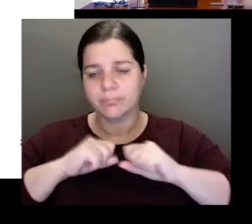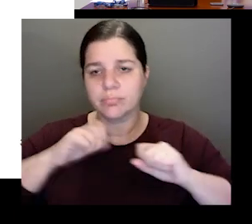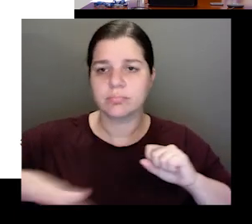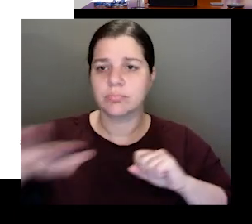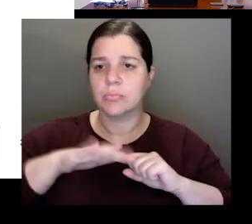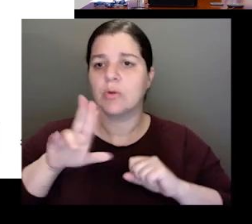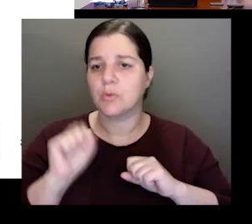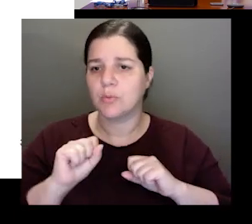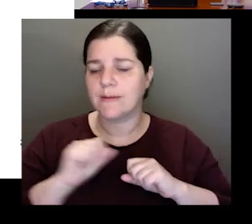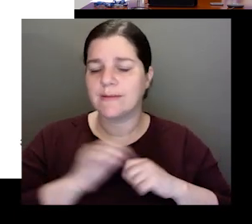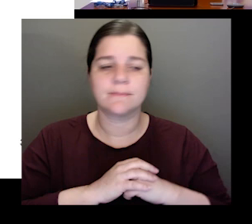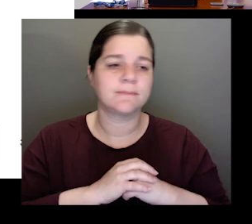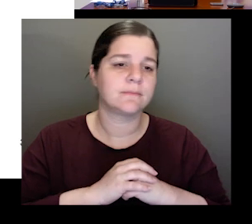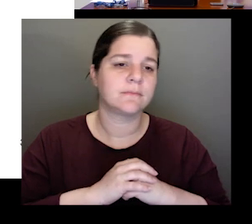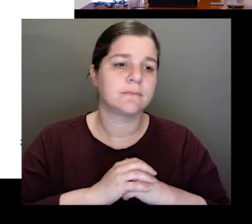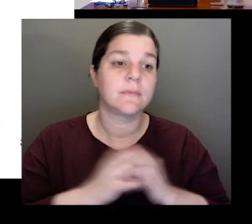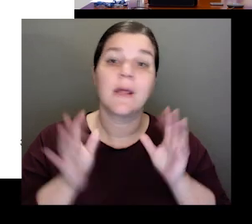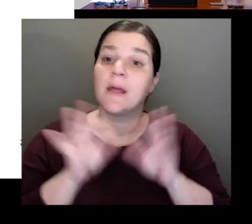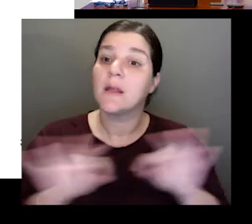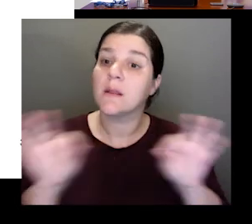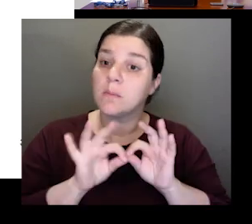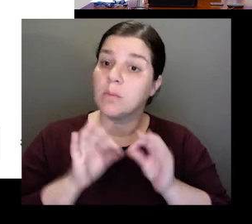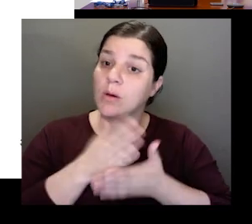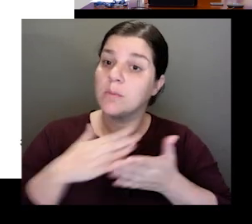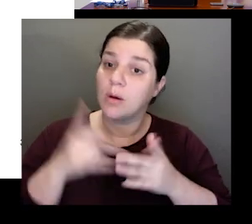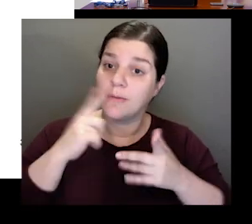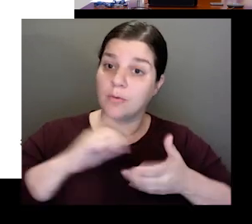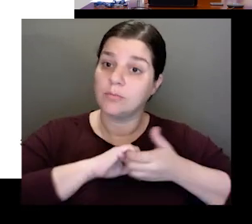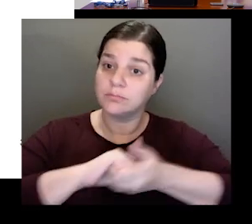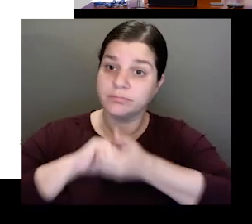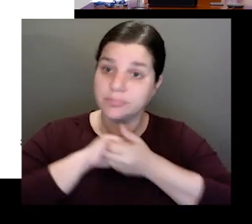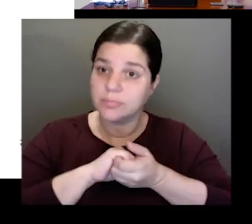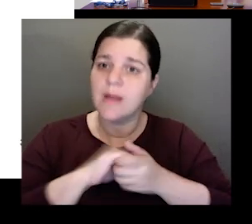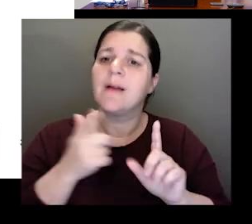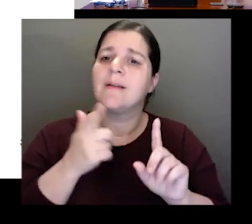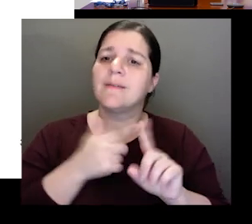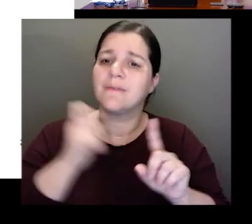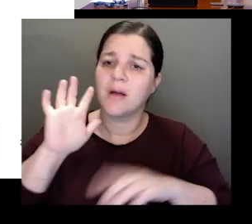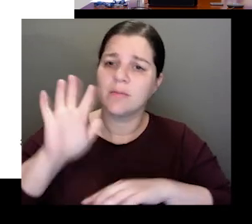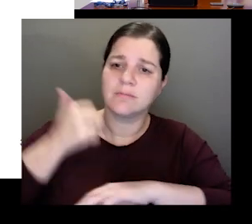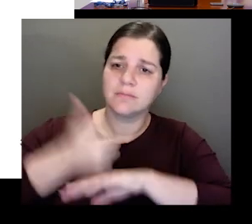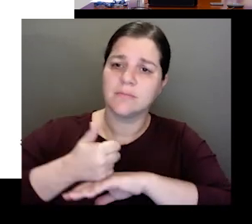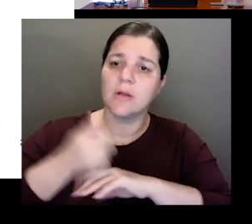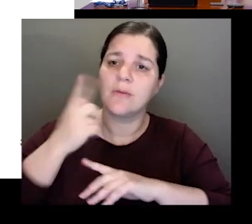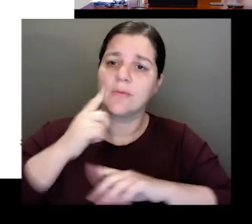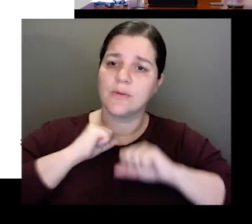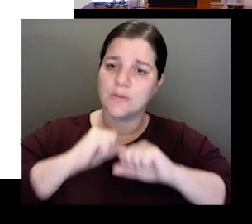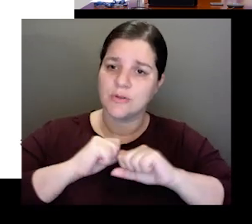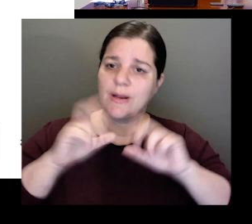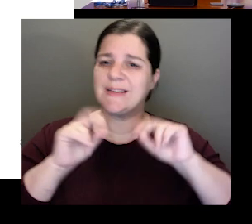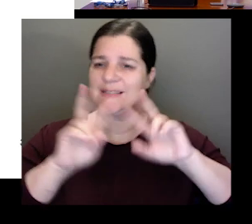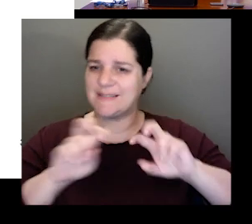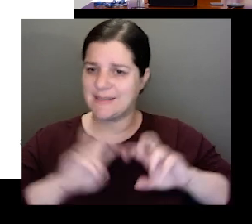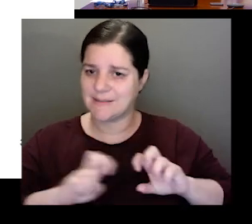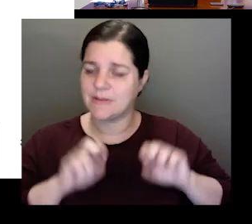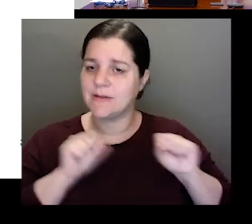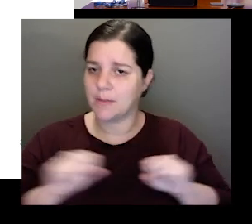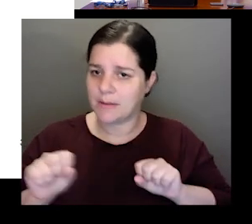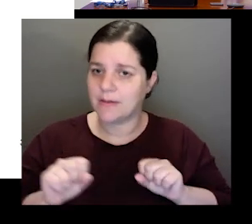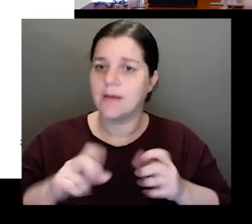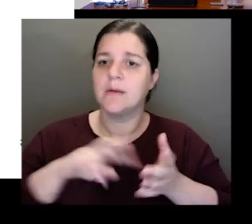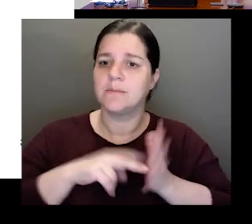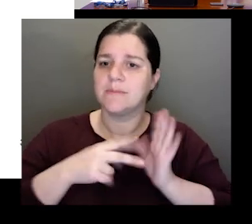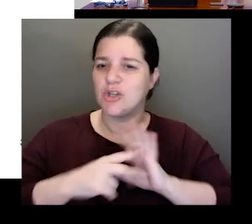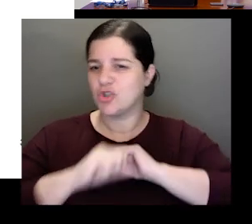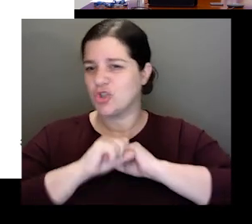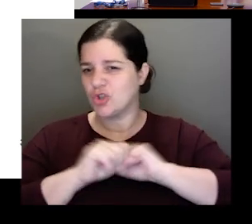life. An important part of this partnership and collaboration has always come from the implementation of security assessment capabilities, such as the Security Assessment